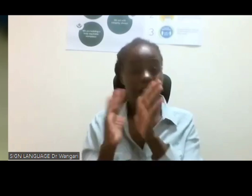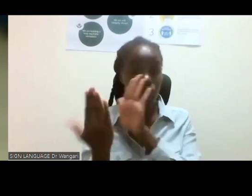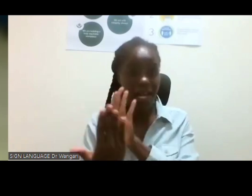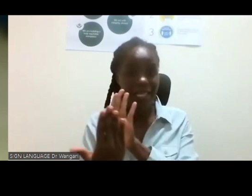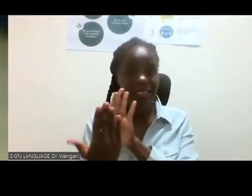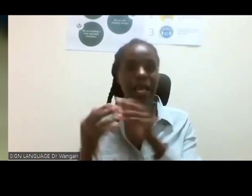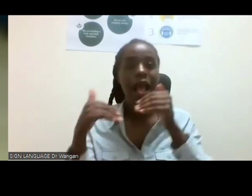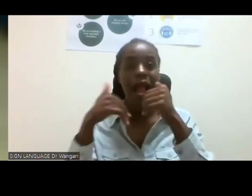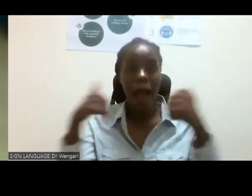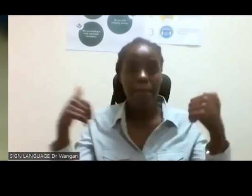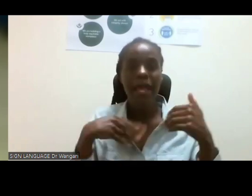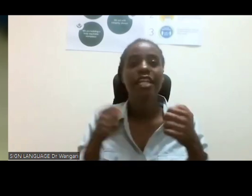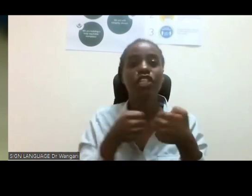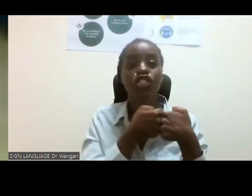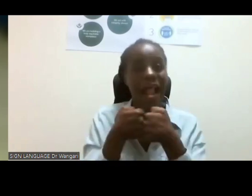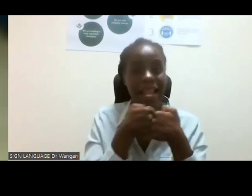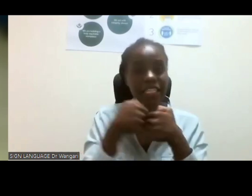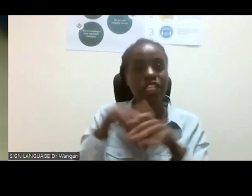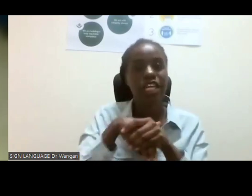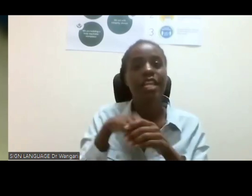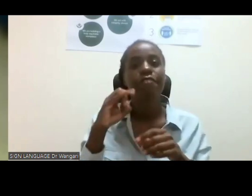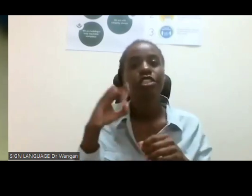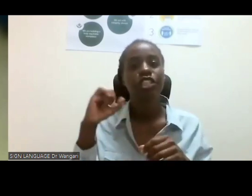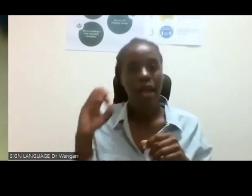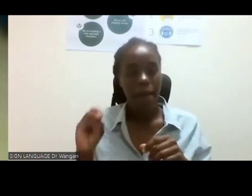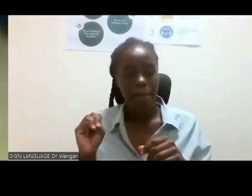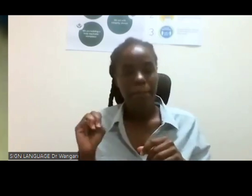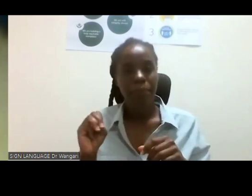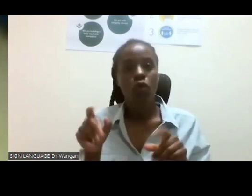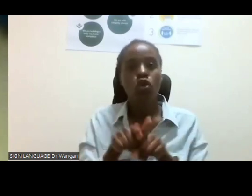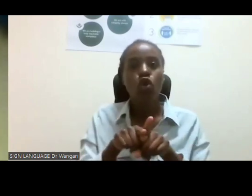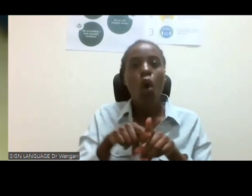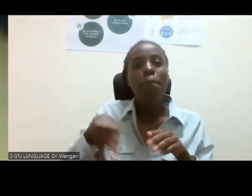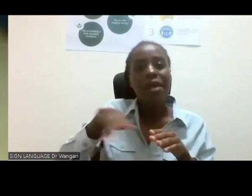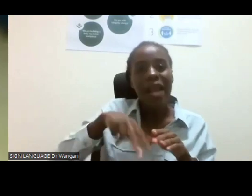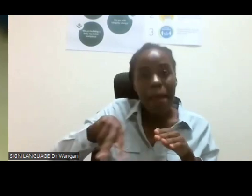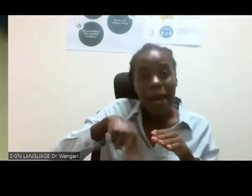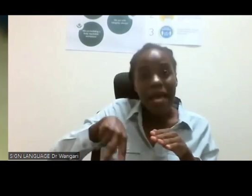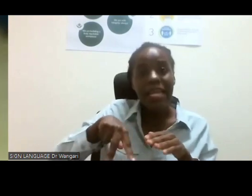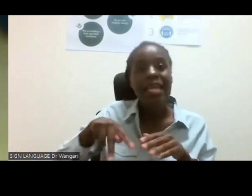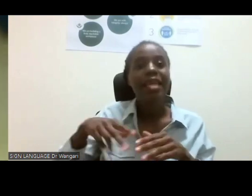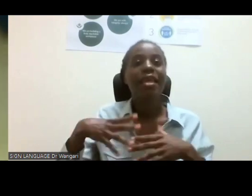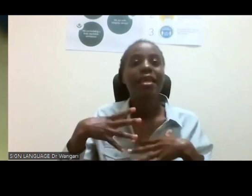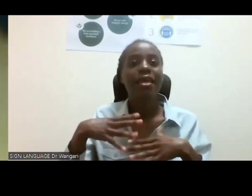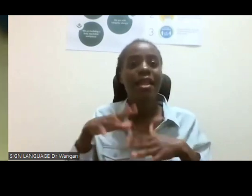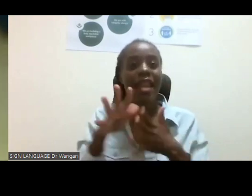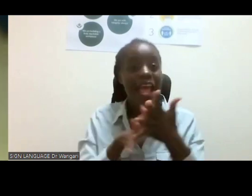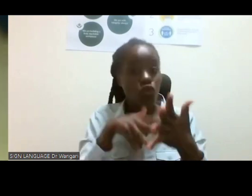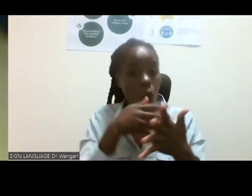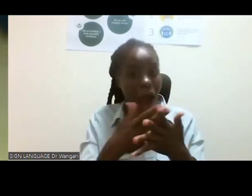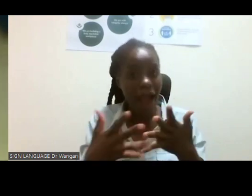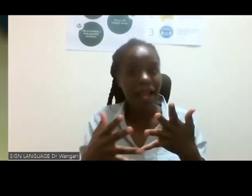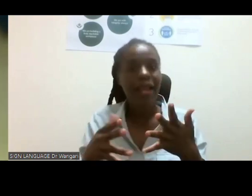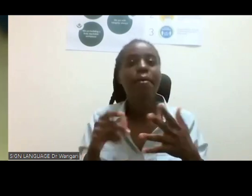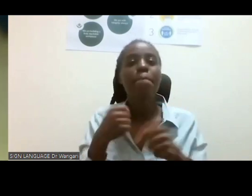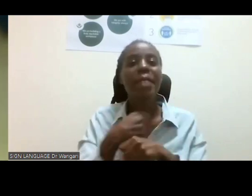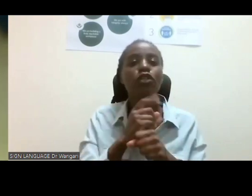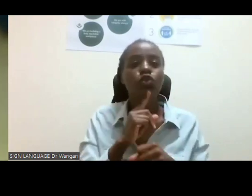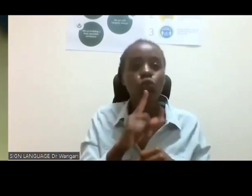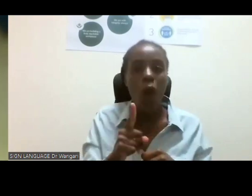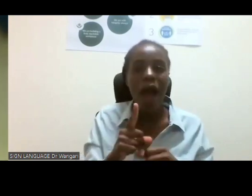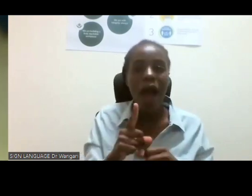out universal health coverage and primary healthcare networks, which ensures the health and well-being of all from the community